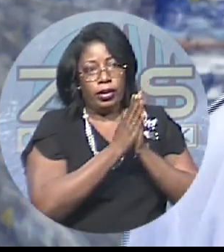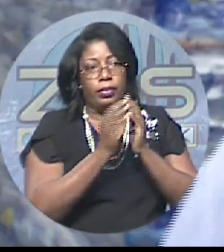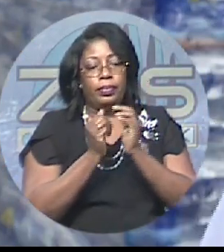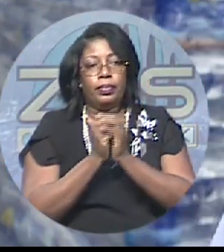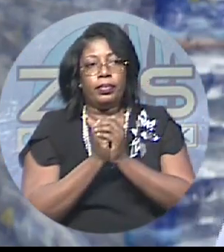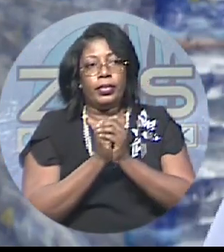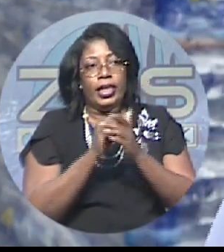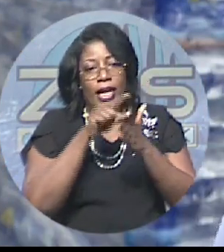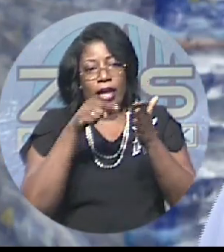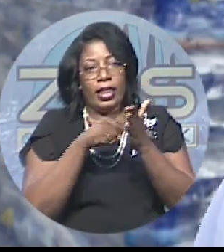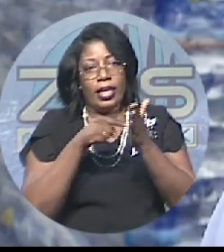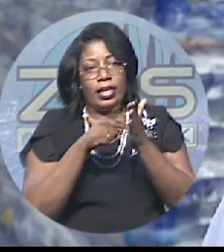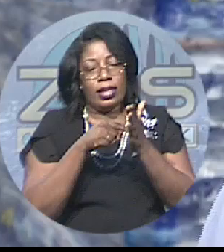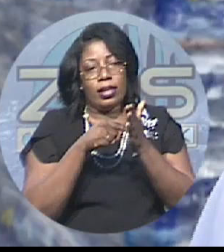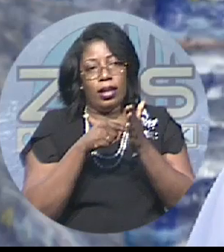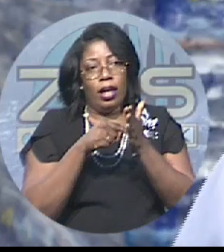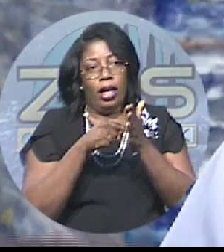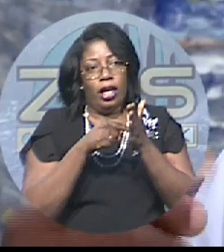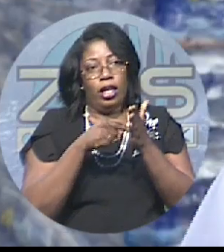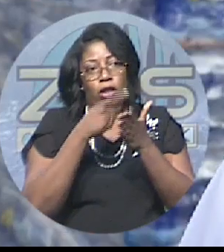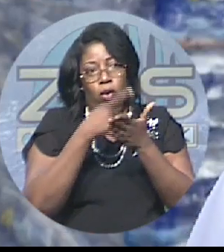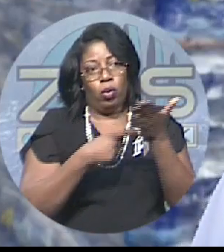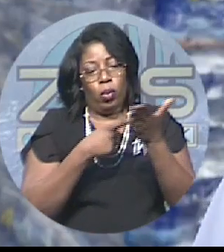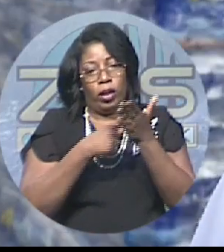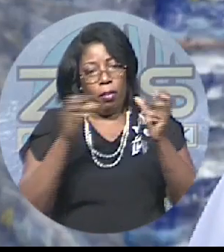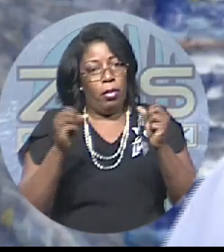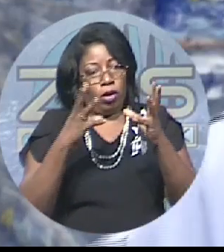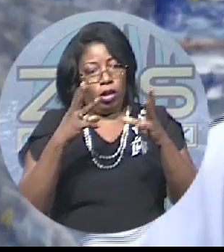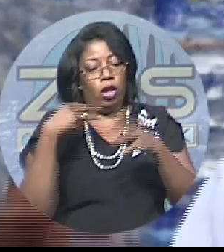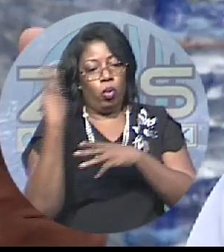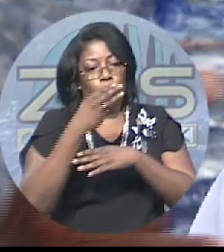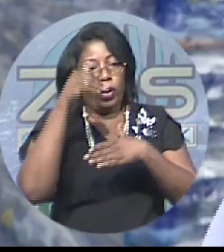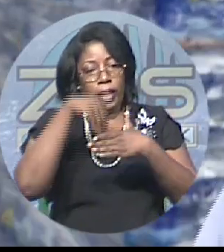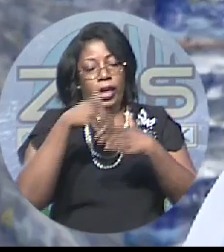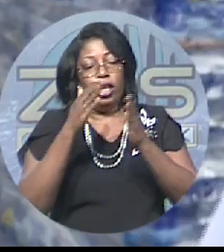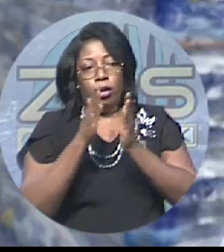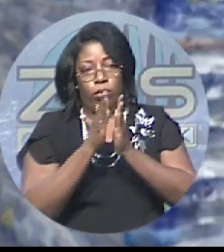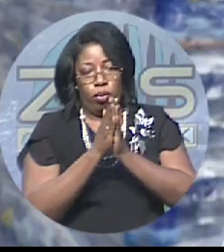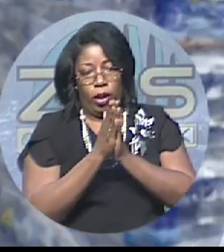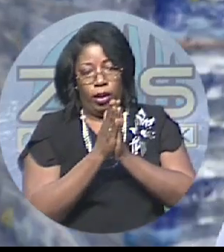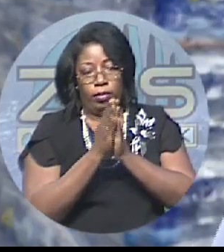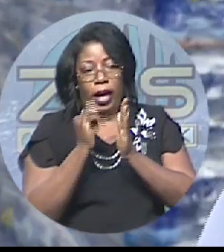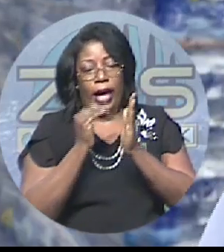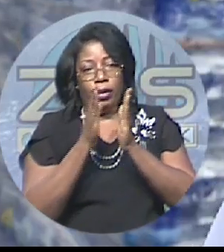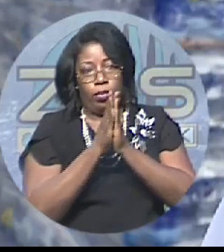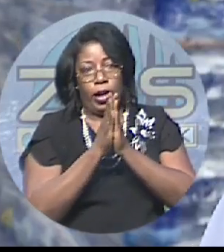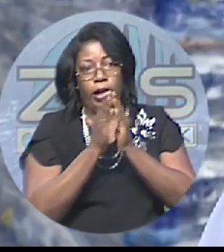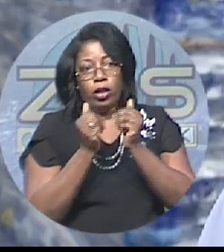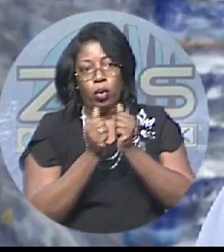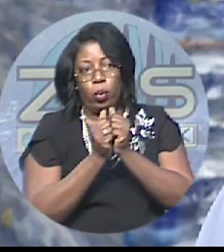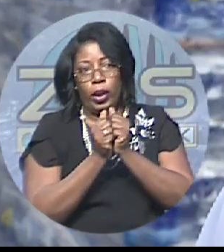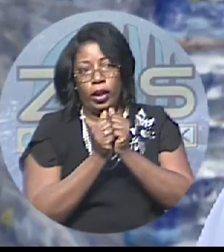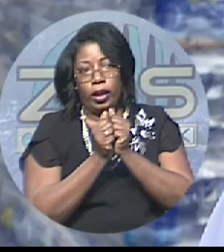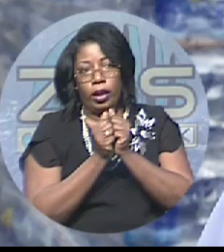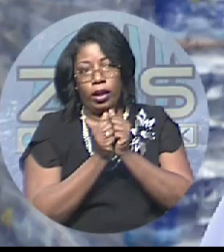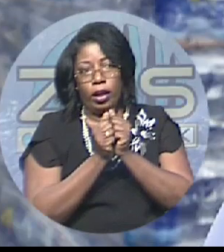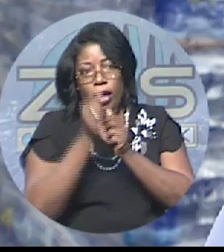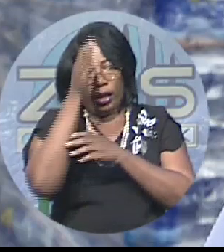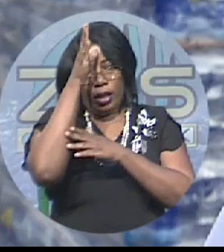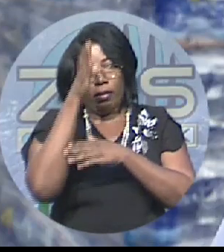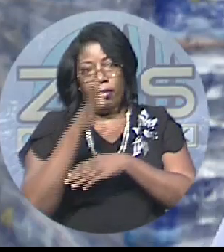happened? This is the miracle. We were in prayer, and I prayed with the gentleman who was on